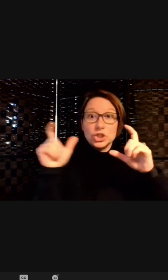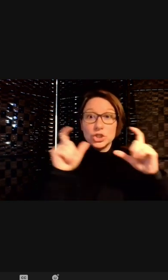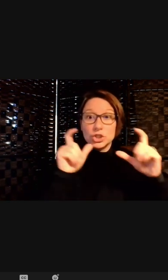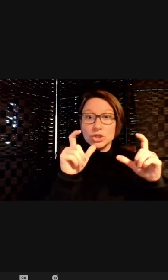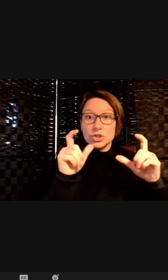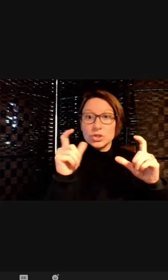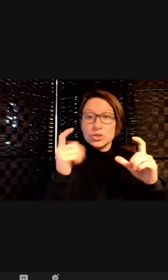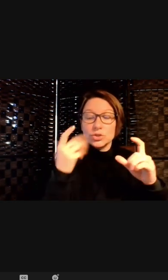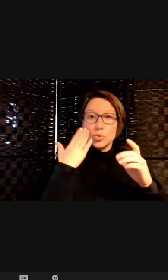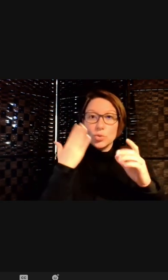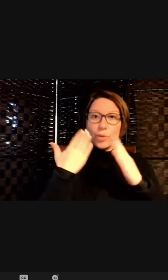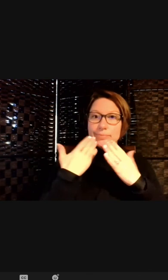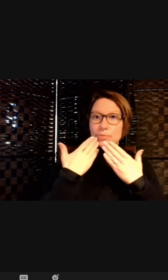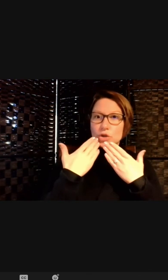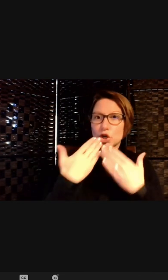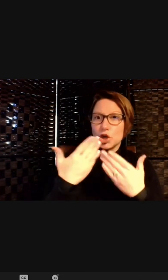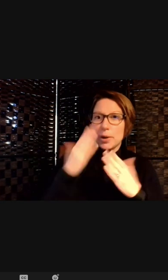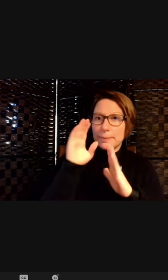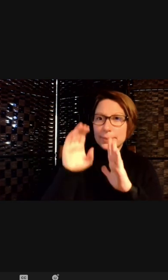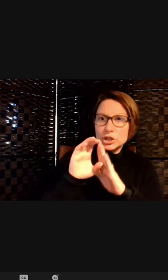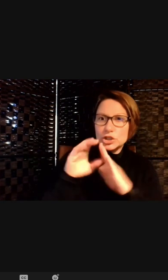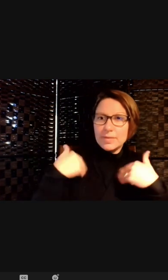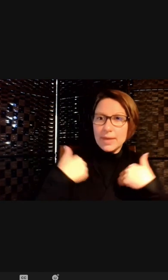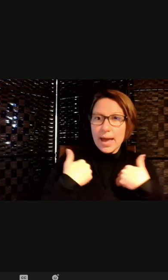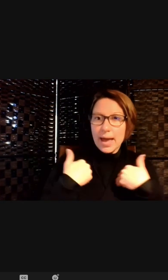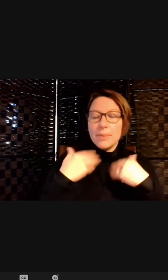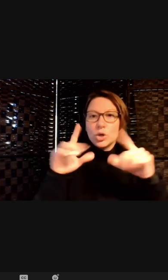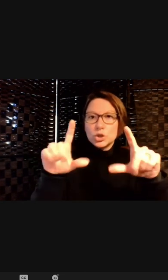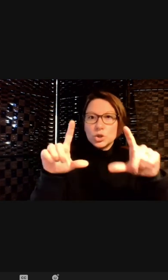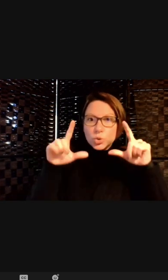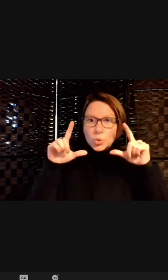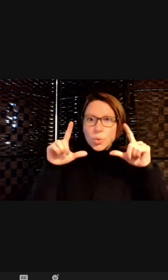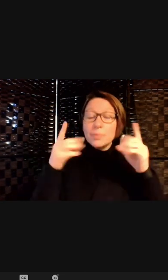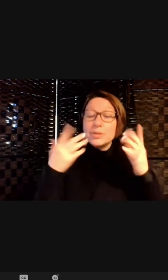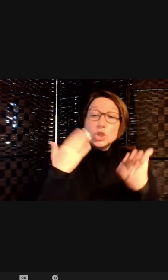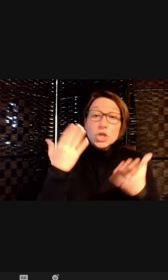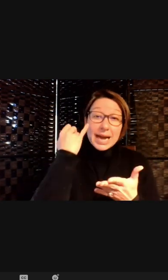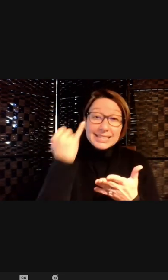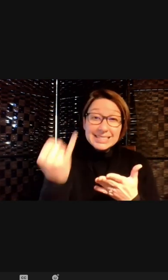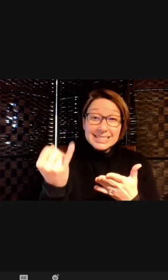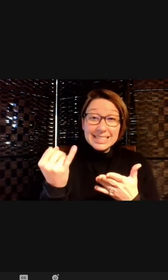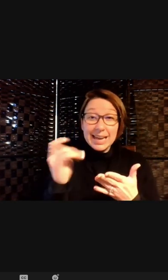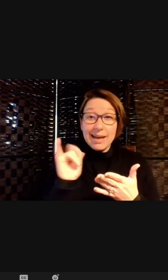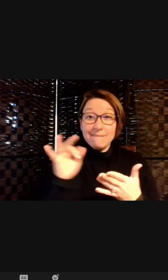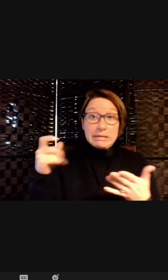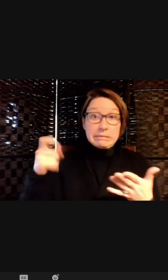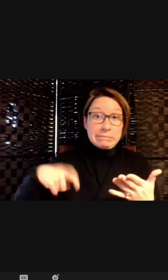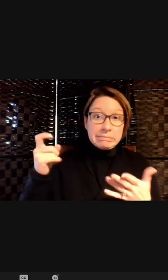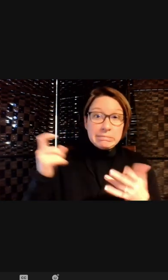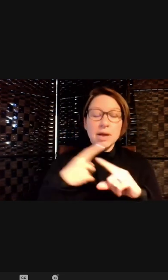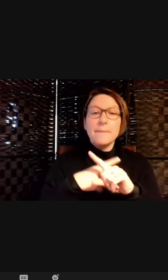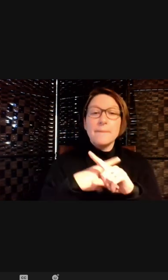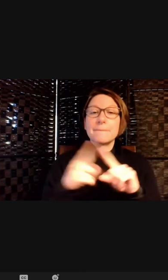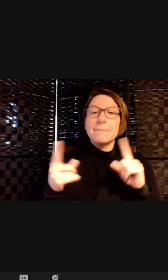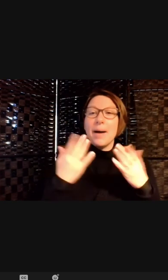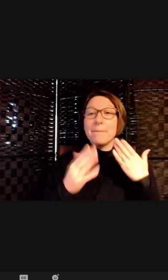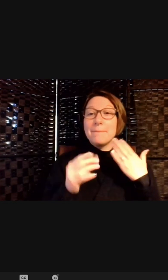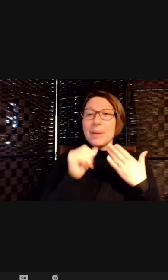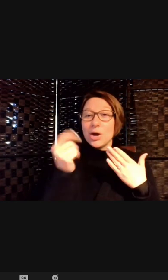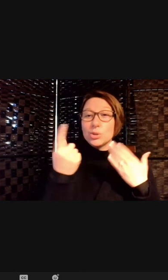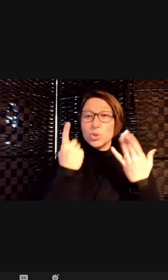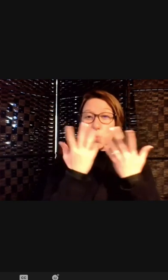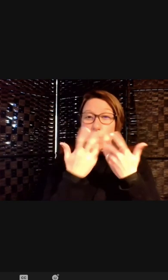of a great view of the animal and zoom in. And so that's a great idea in a pinch, but it might not always